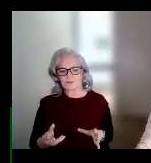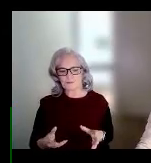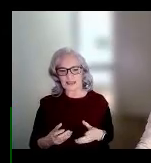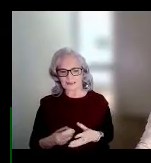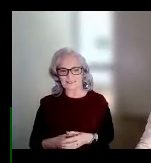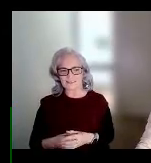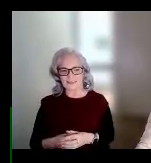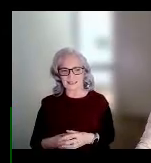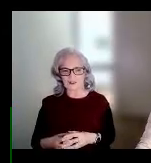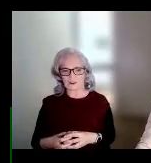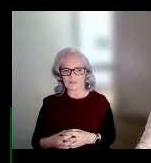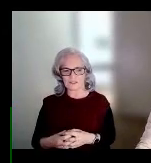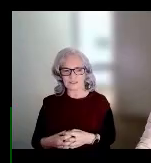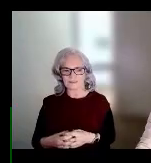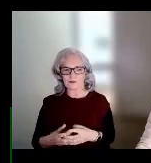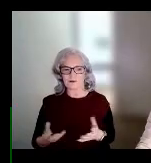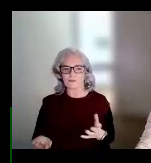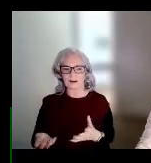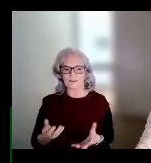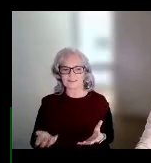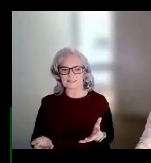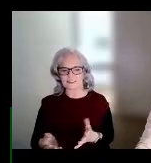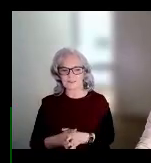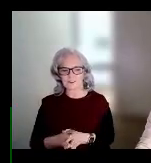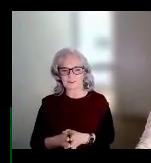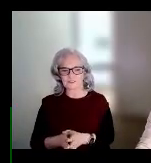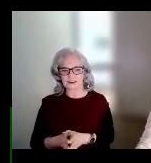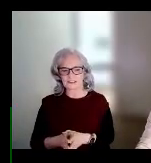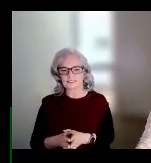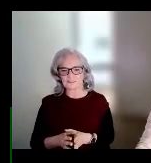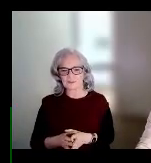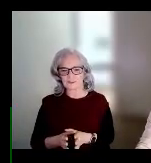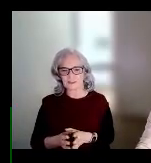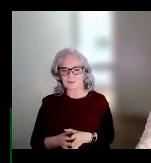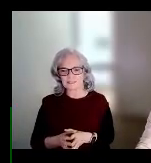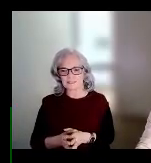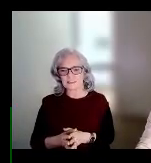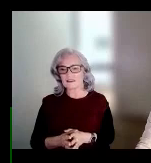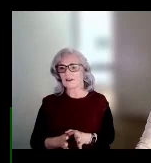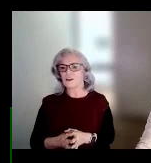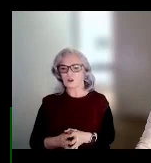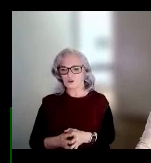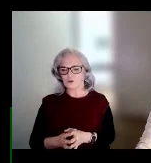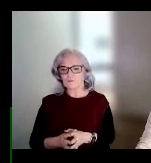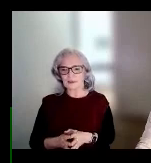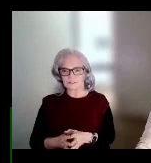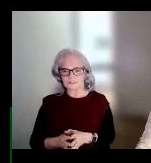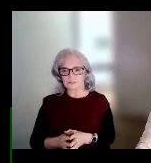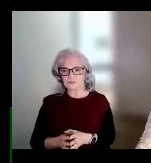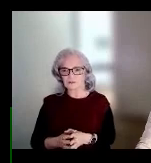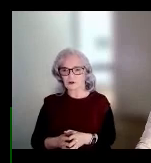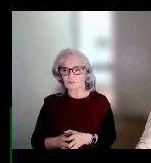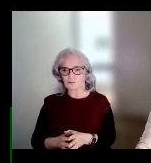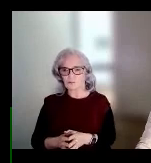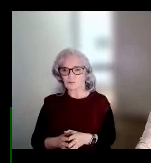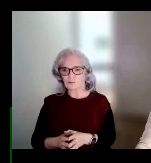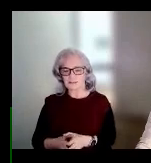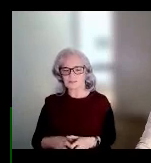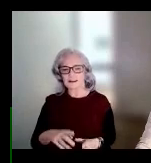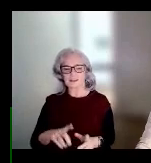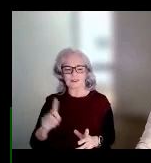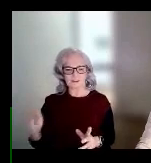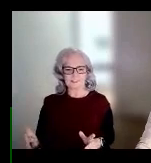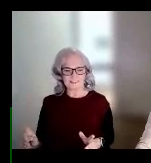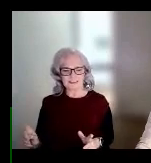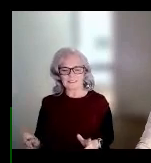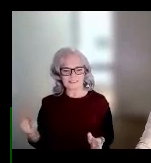people from accessing NIV. So where are the barriers there for Australians living with MND who could benefit from NIV?